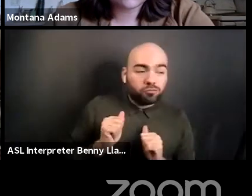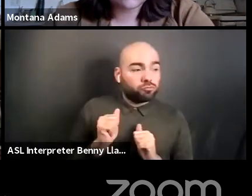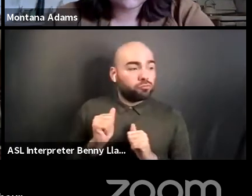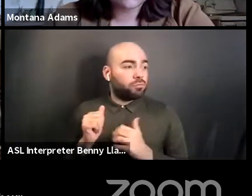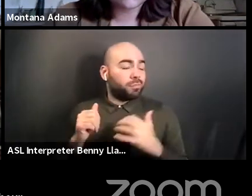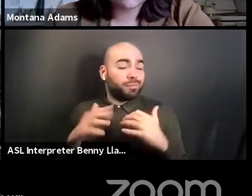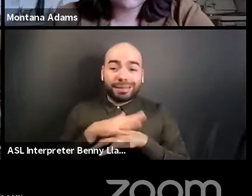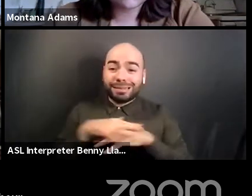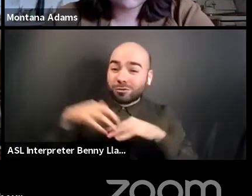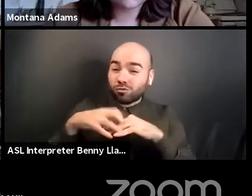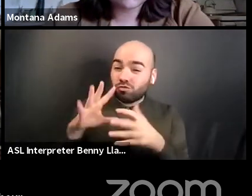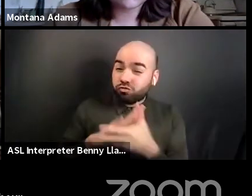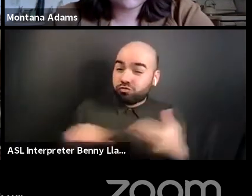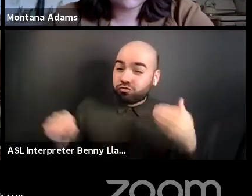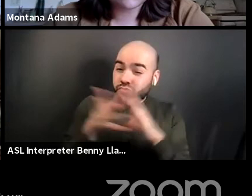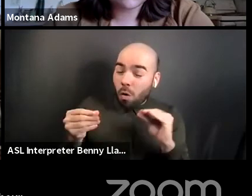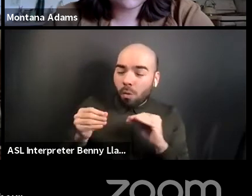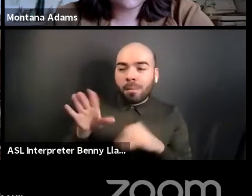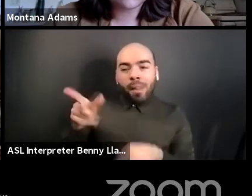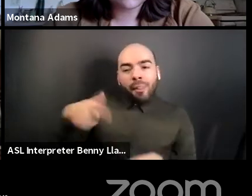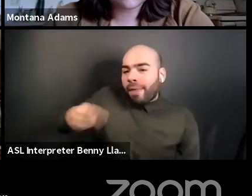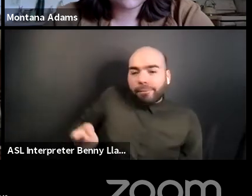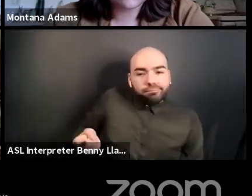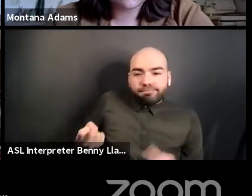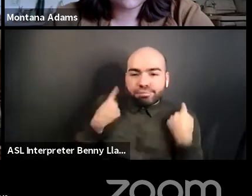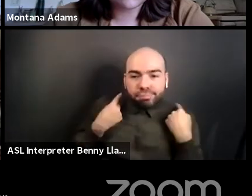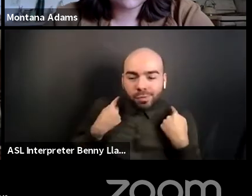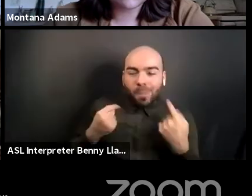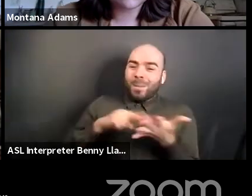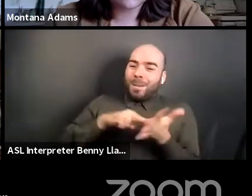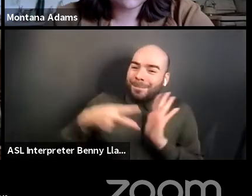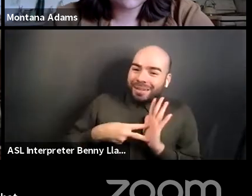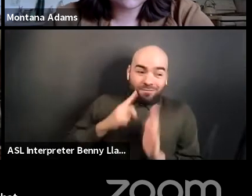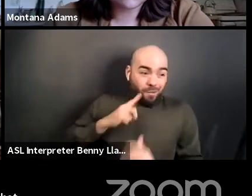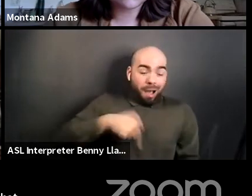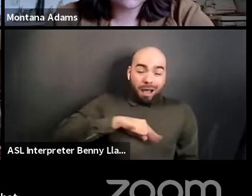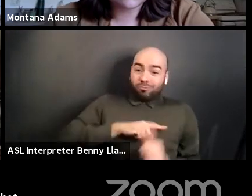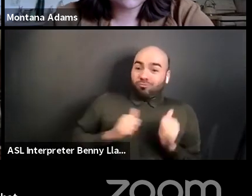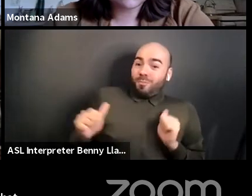an understanding of what it means to perform that in a way that is